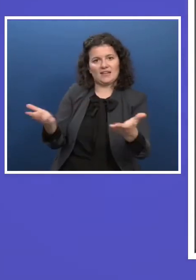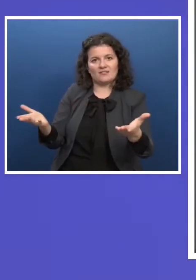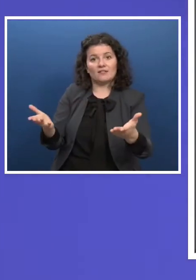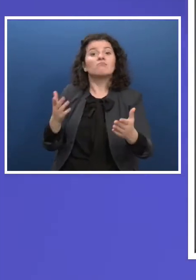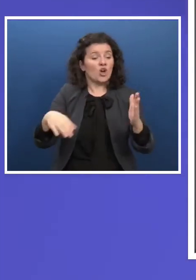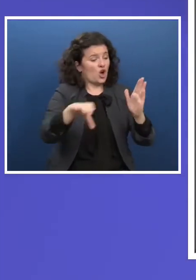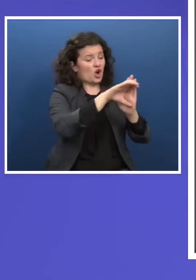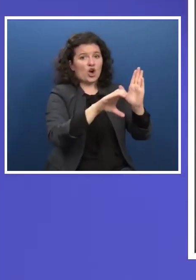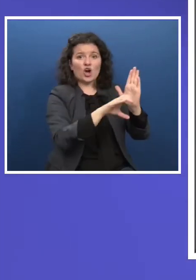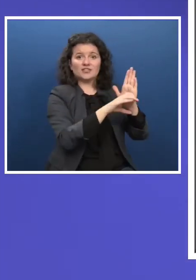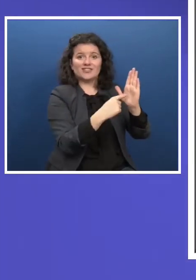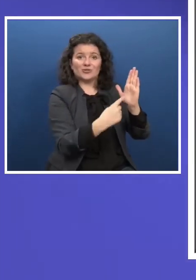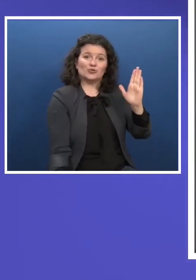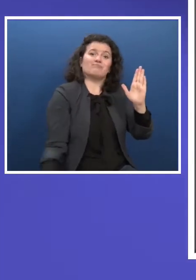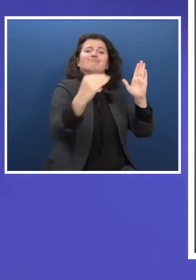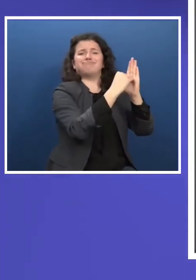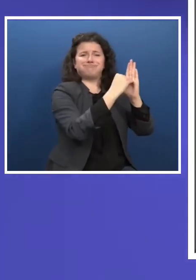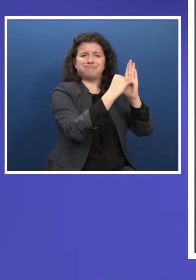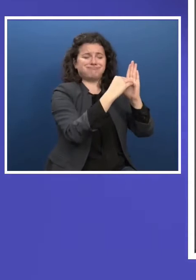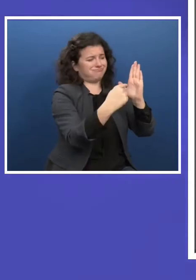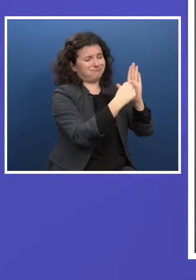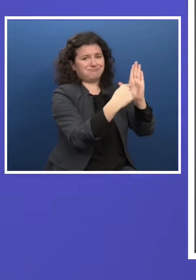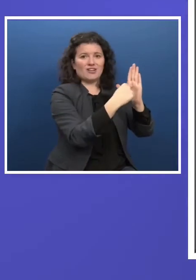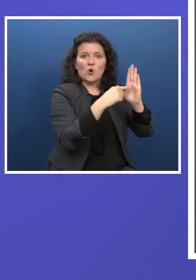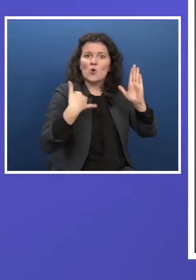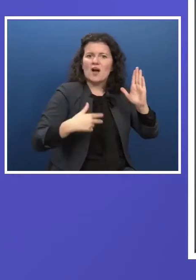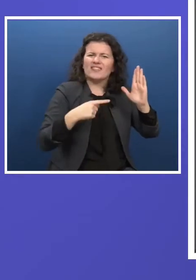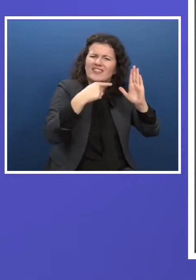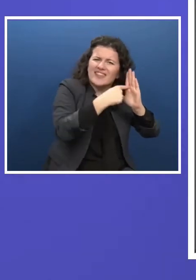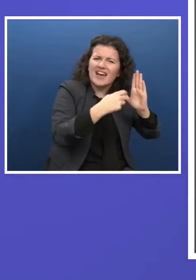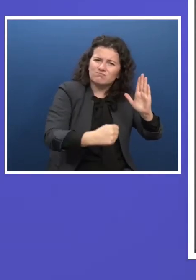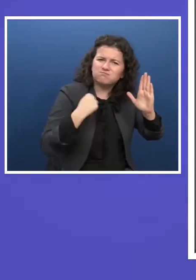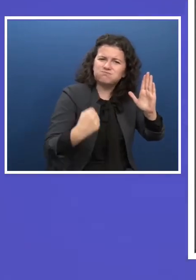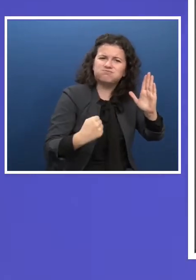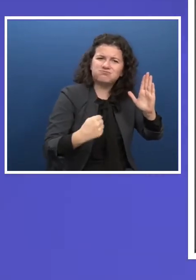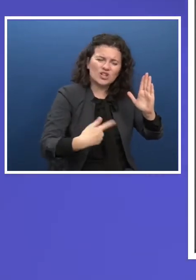have it in our legislation, and then it is not